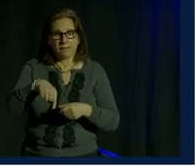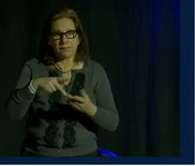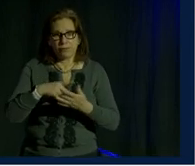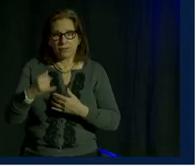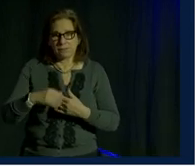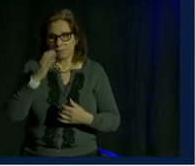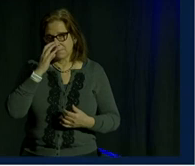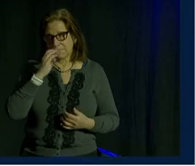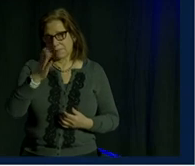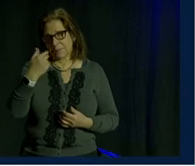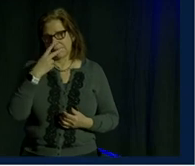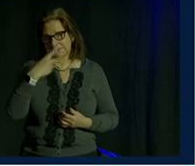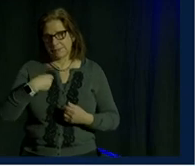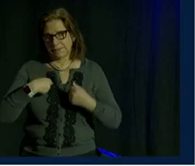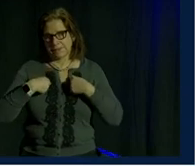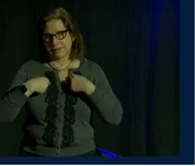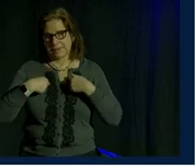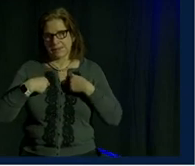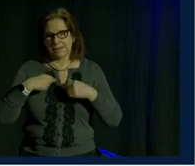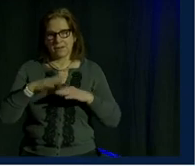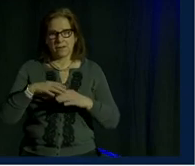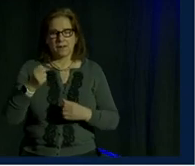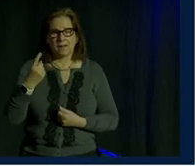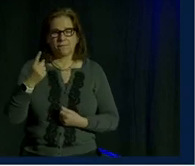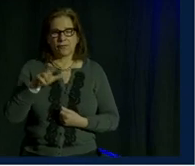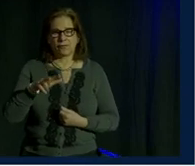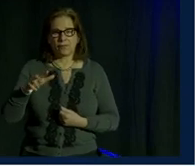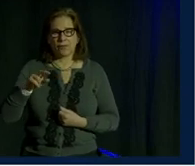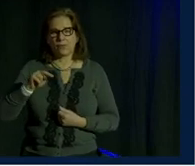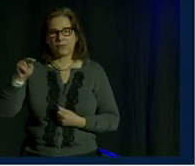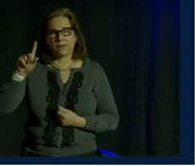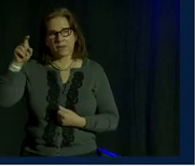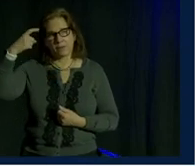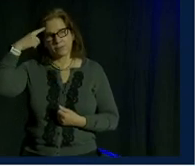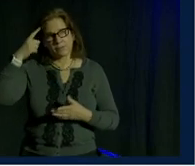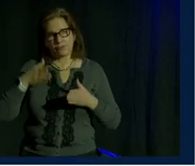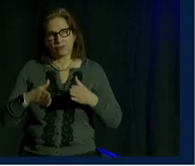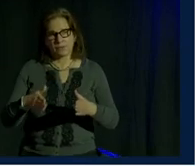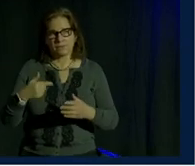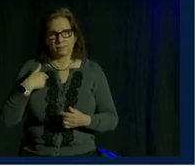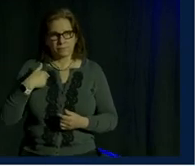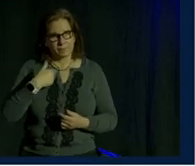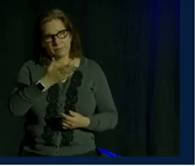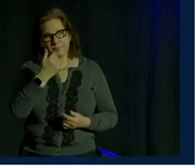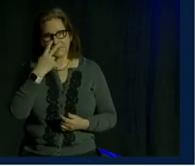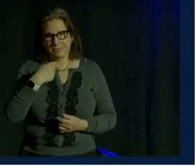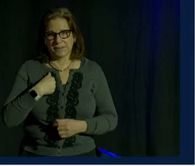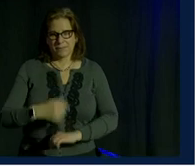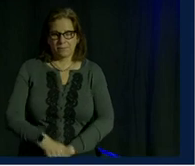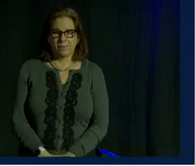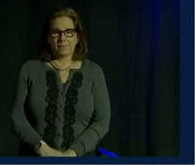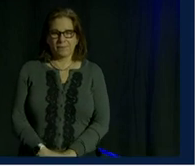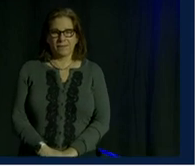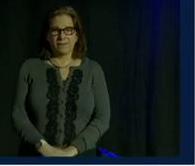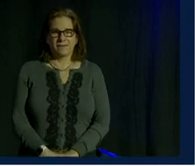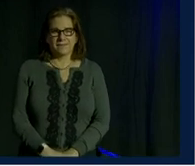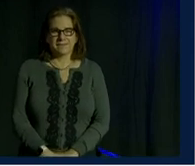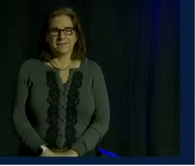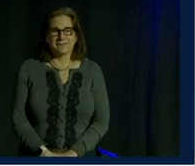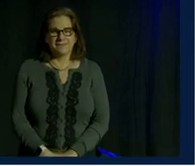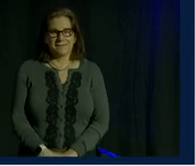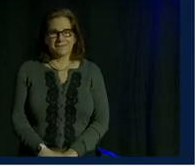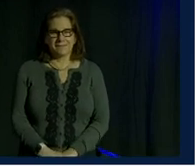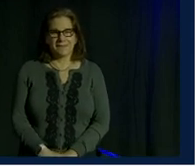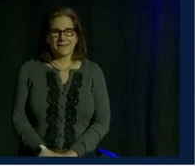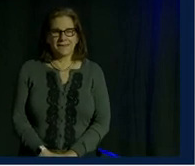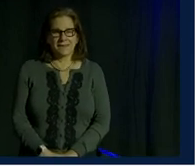Northeast. DCHA is currently refining their specific needs, but the parameters for the search will include approximately 50 to